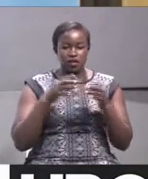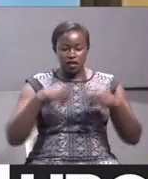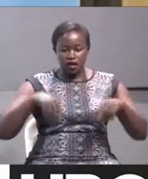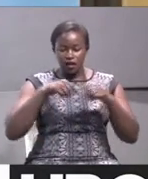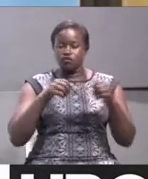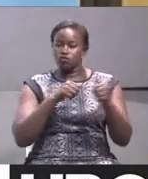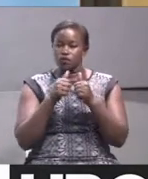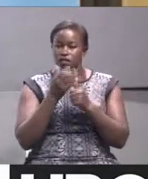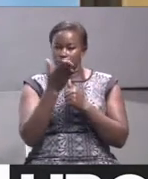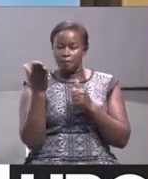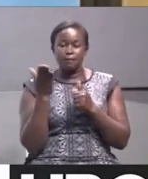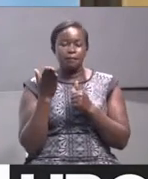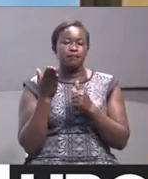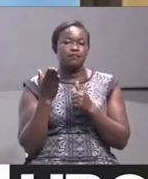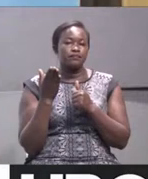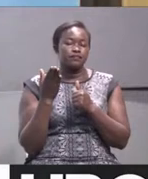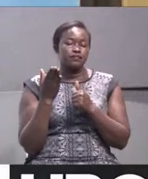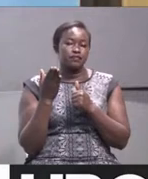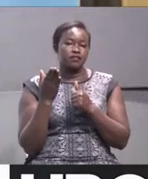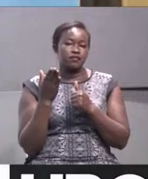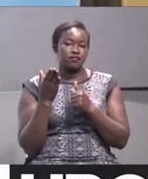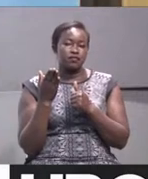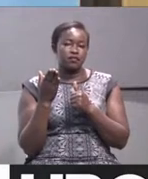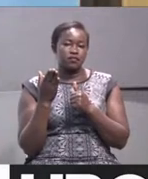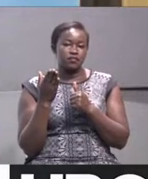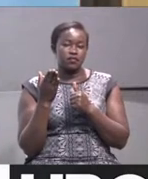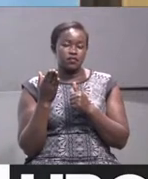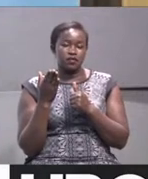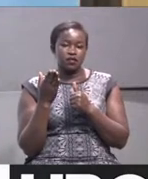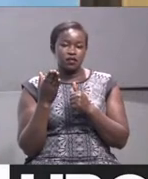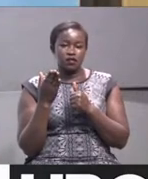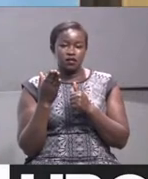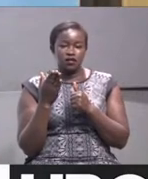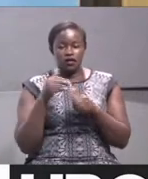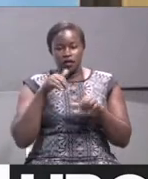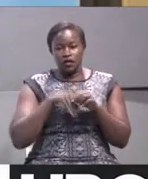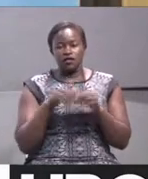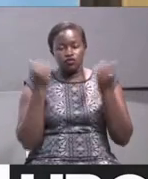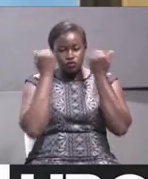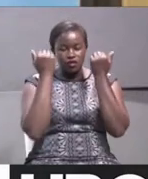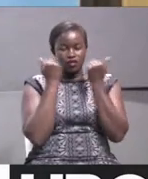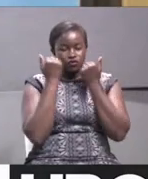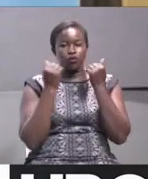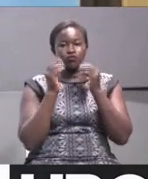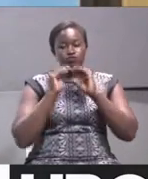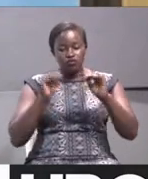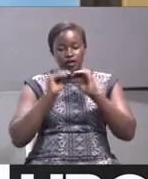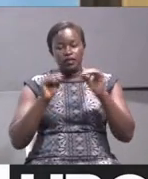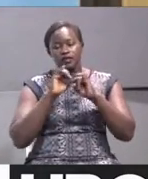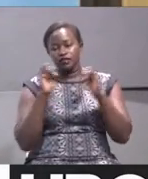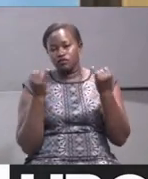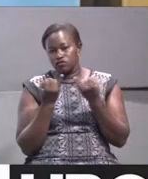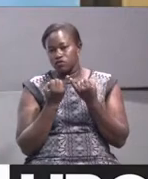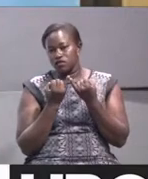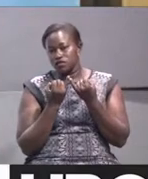to benefit our judicial officers through the Judicial Training Institute. Thank you so much for that. Also,